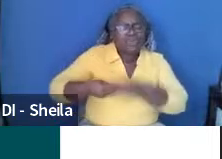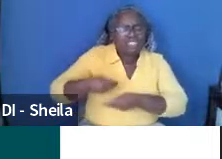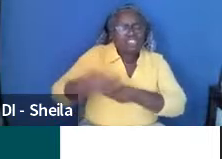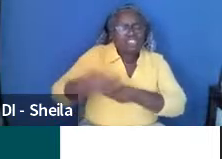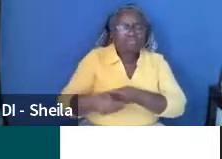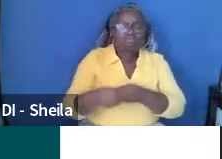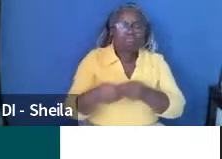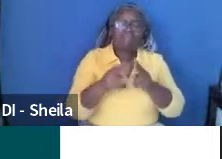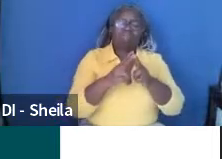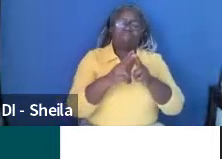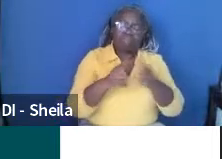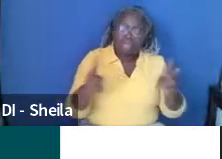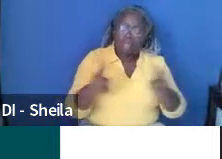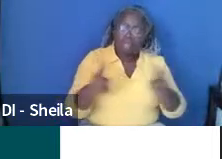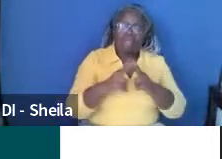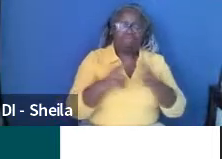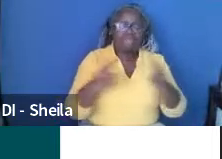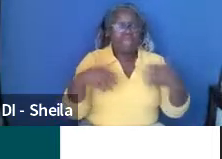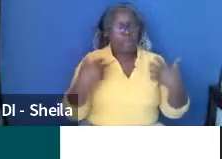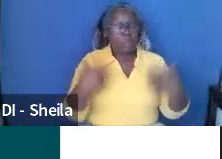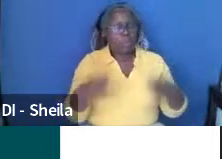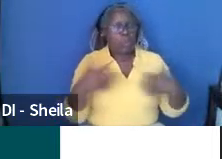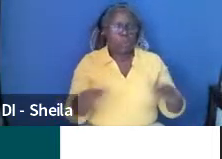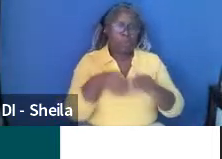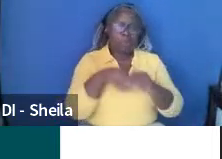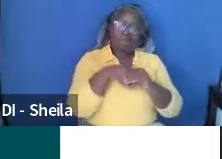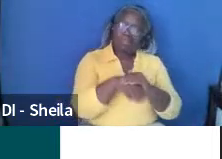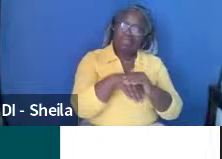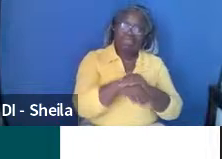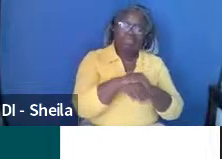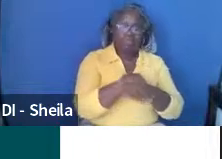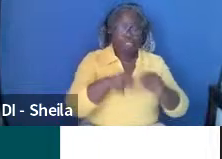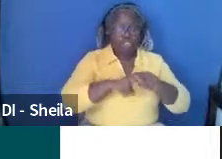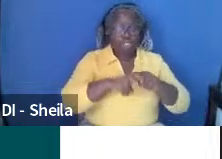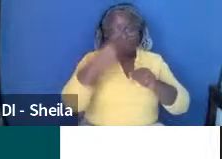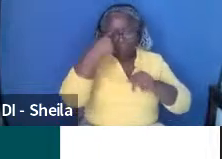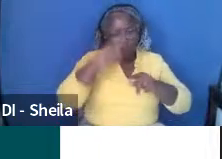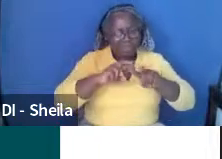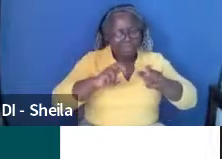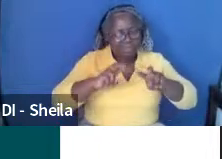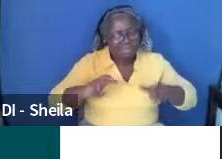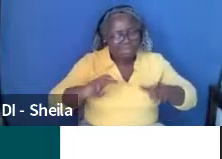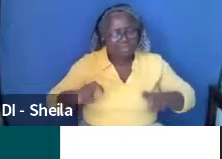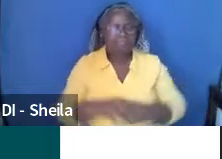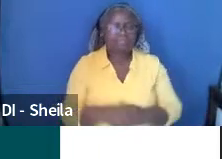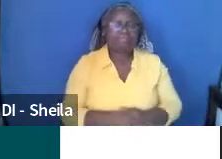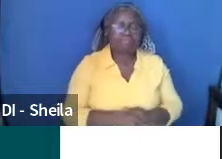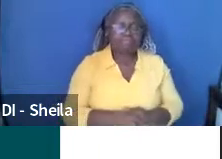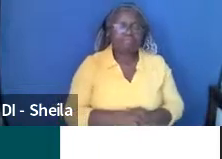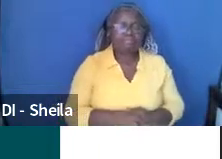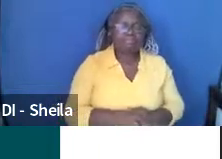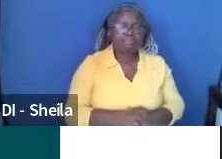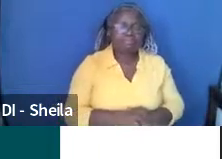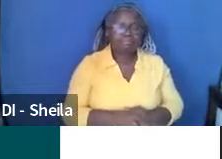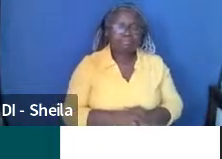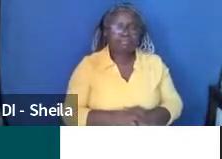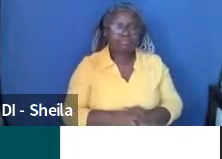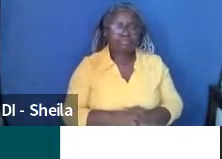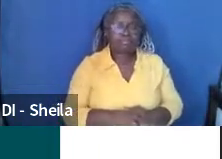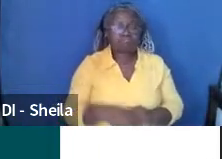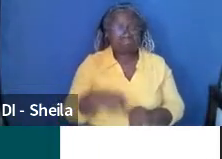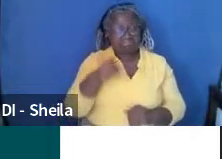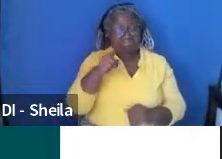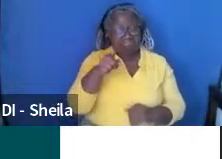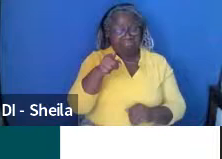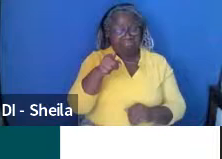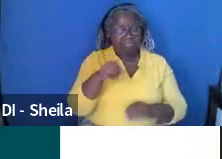So I want to go to the next section here. I want to share with you some of our standard medical floor plans. We're trying to get better